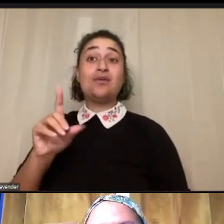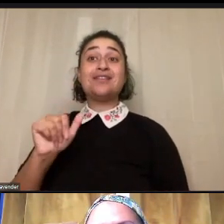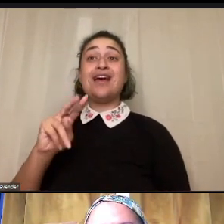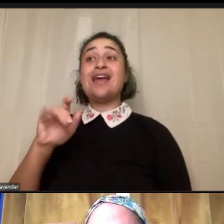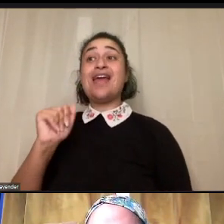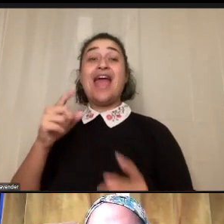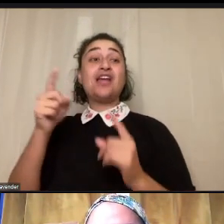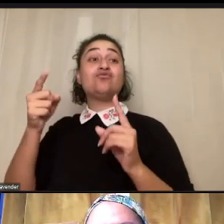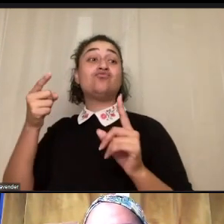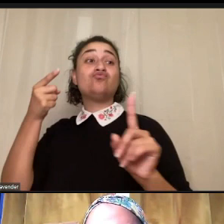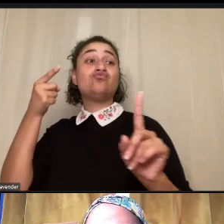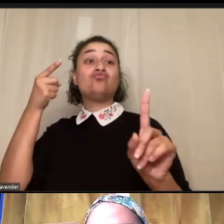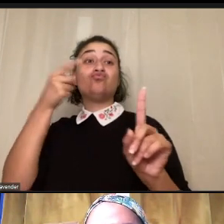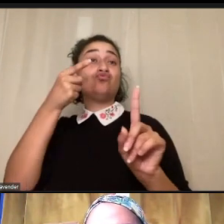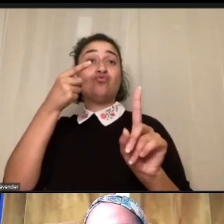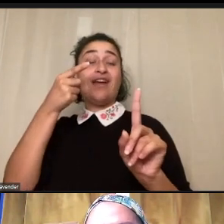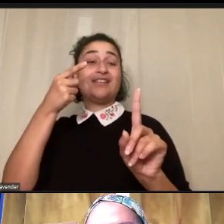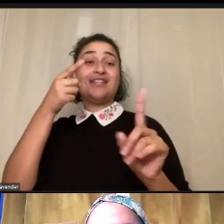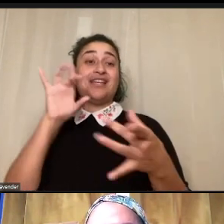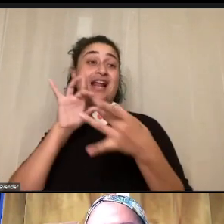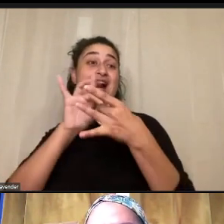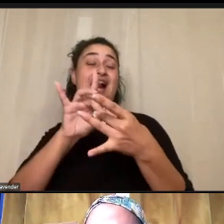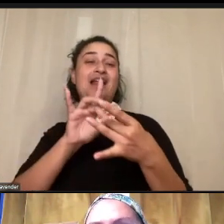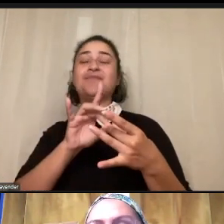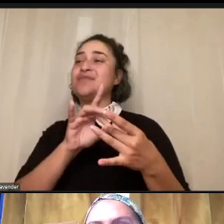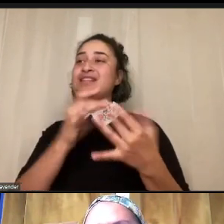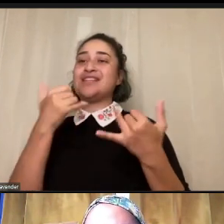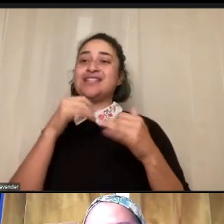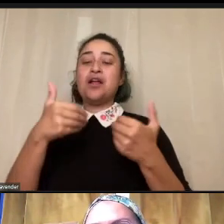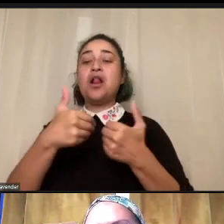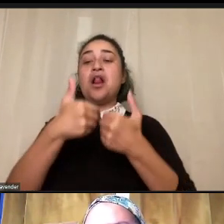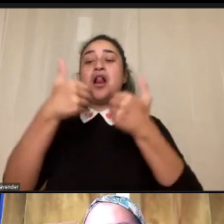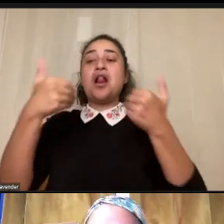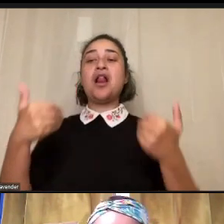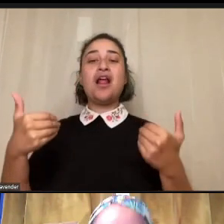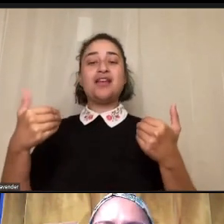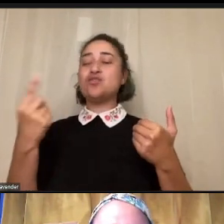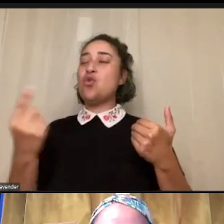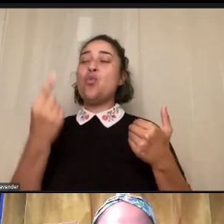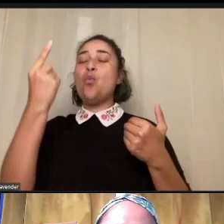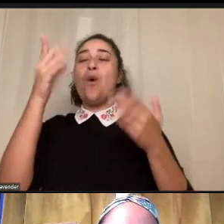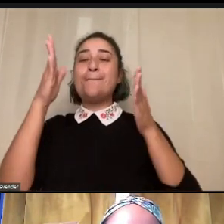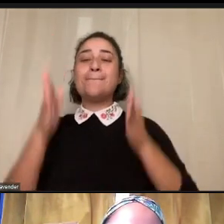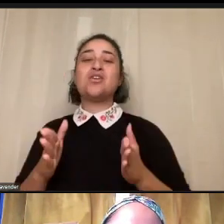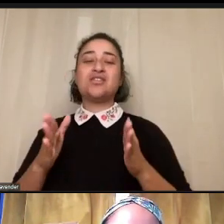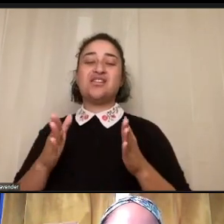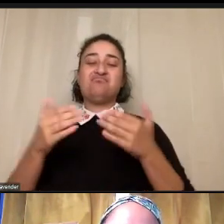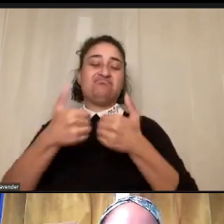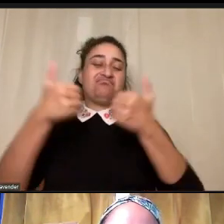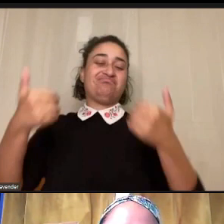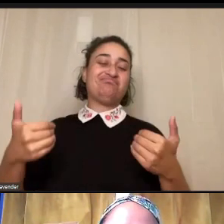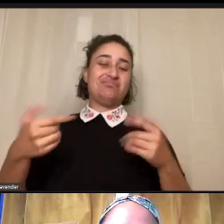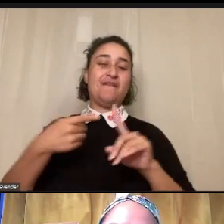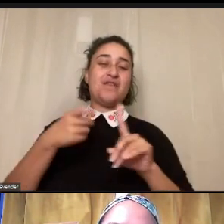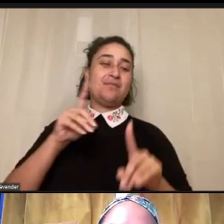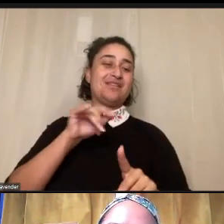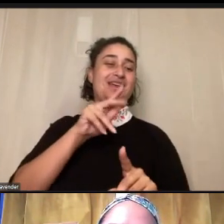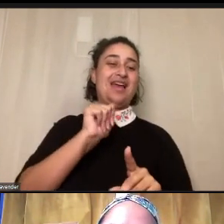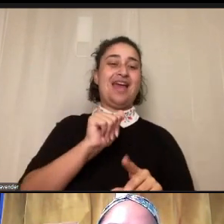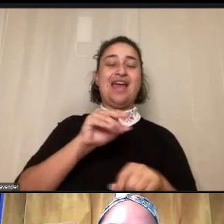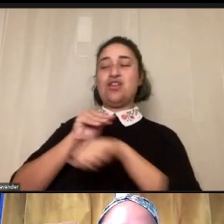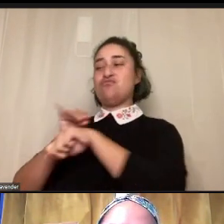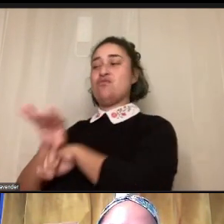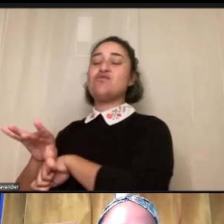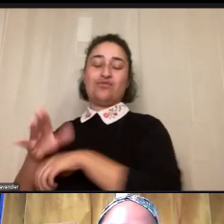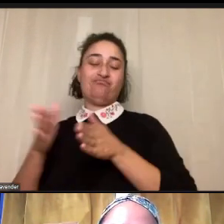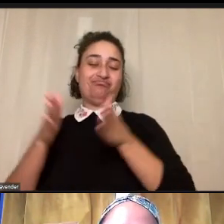directly, sort of the degree of separation was probably like one person in terms of, you know, the impact that she had in the field, and